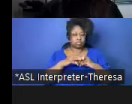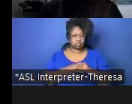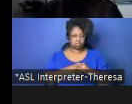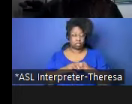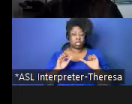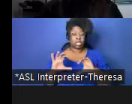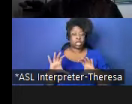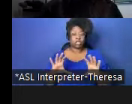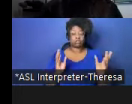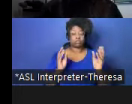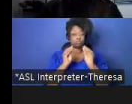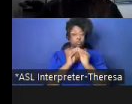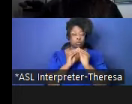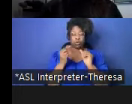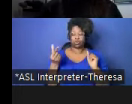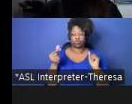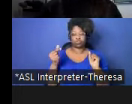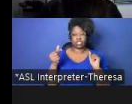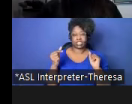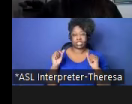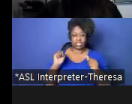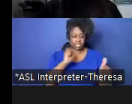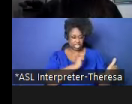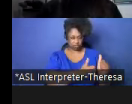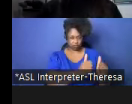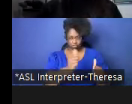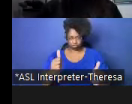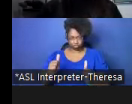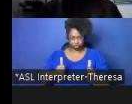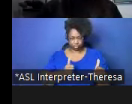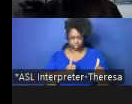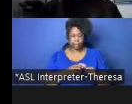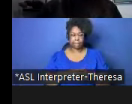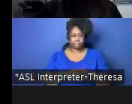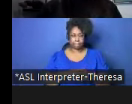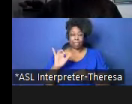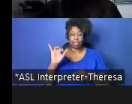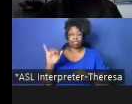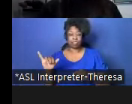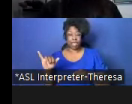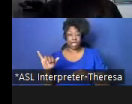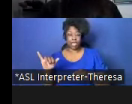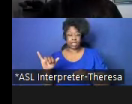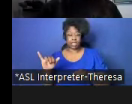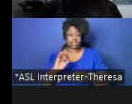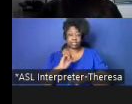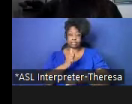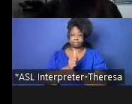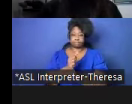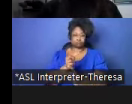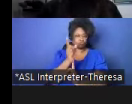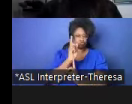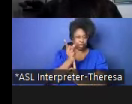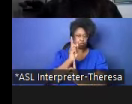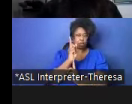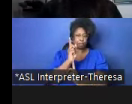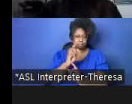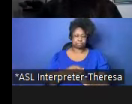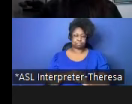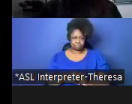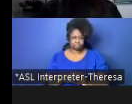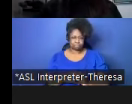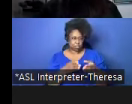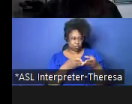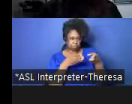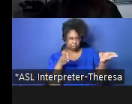green infrastructure to continue to incorporate that into public right-of-way and other areas where